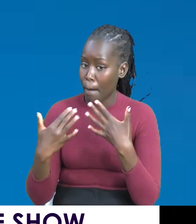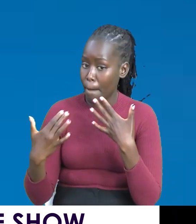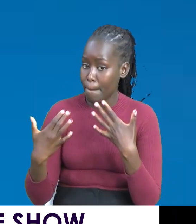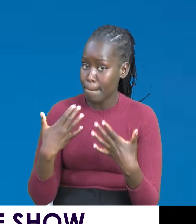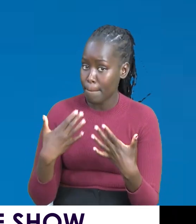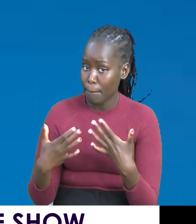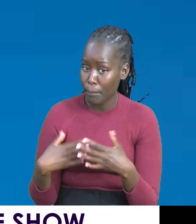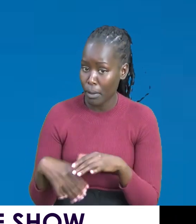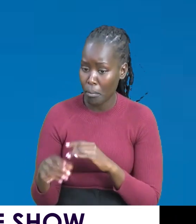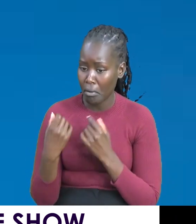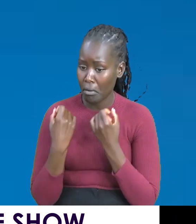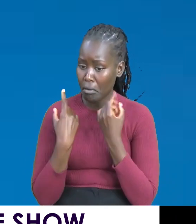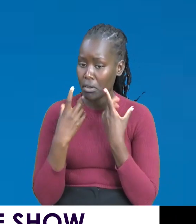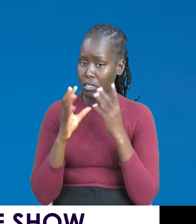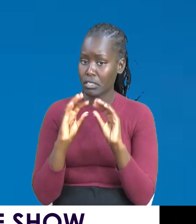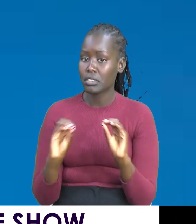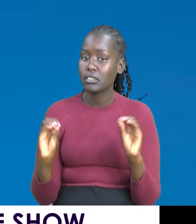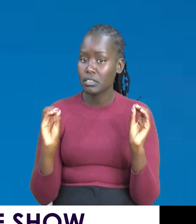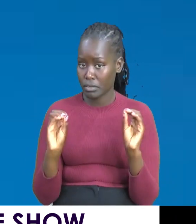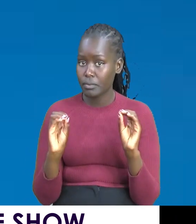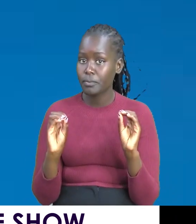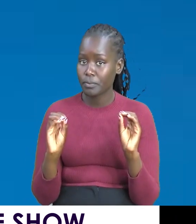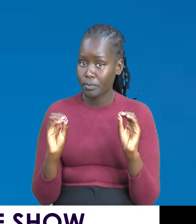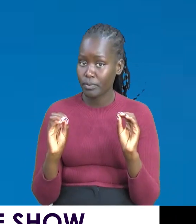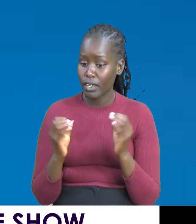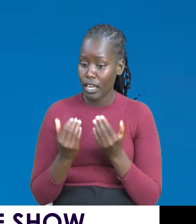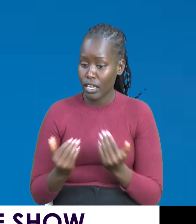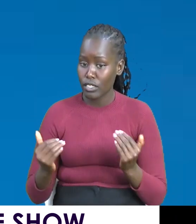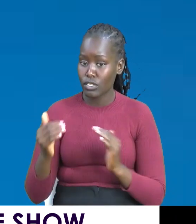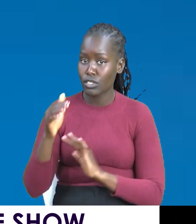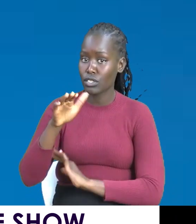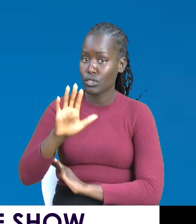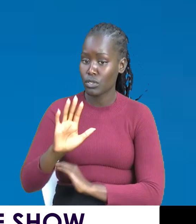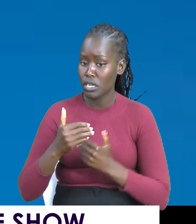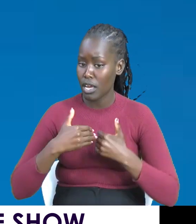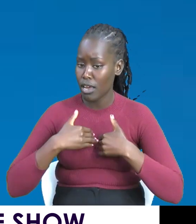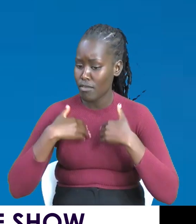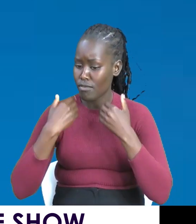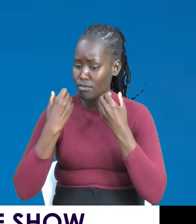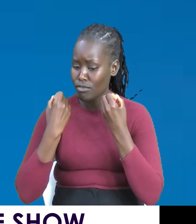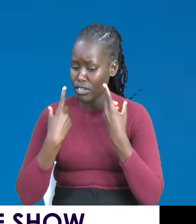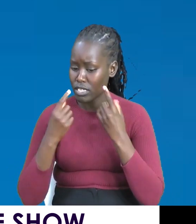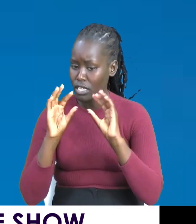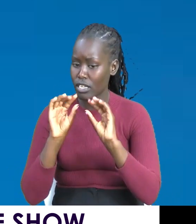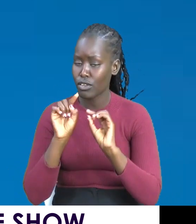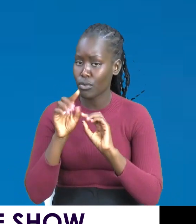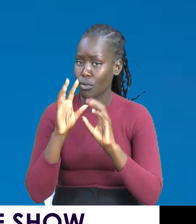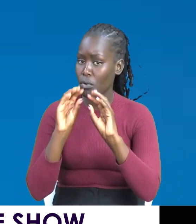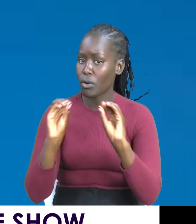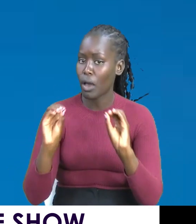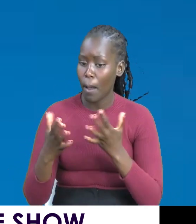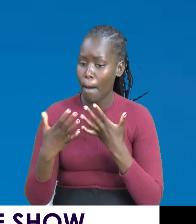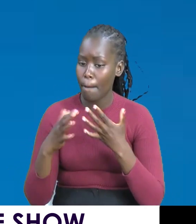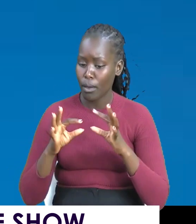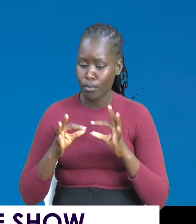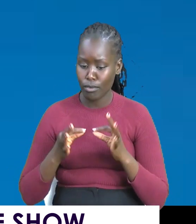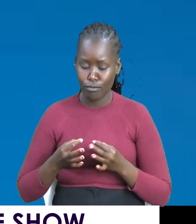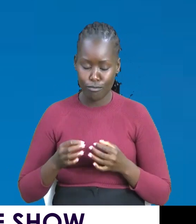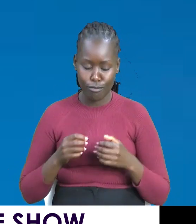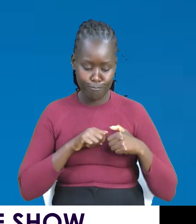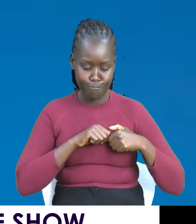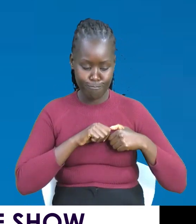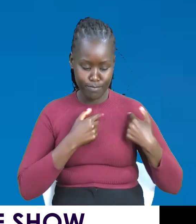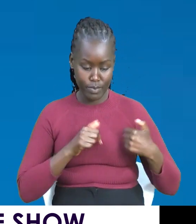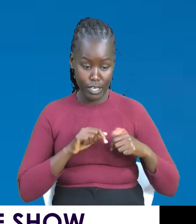greatly misunderstood. Your children may never have understood you. You may have been